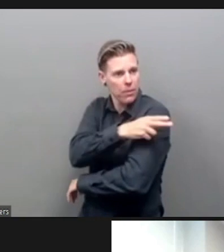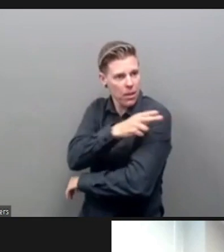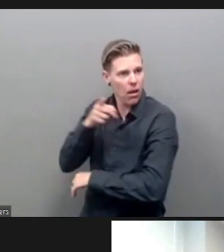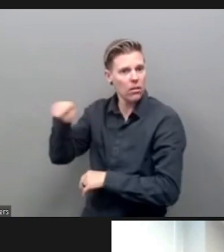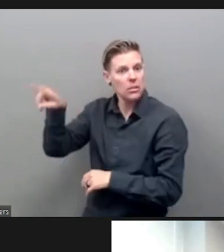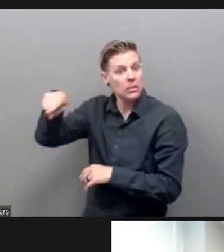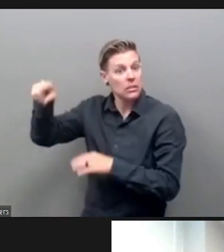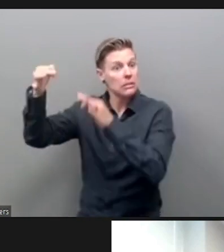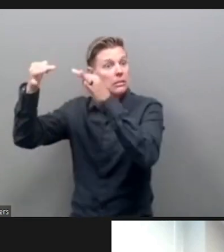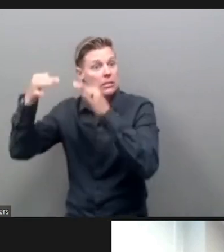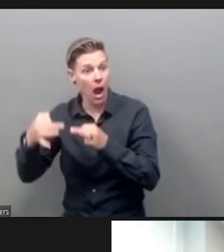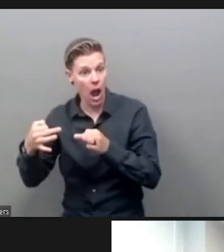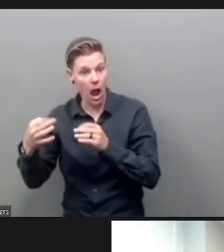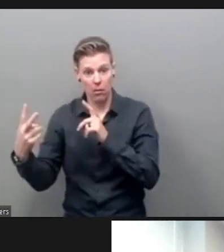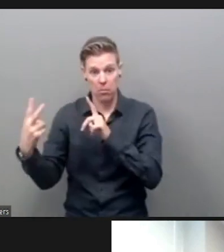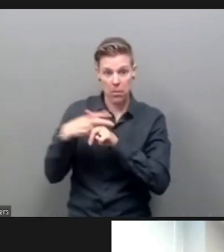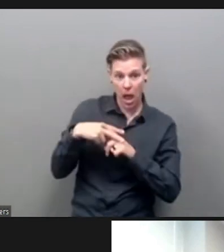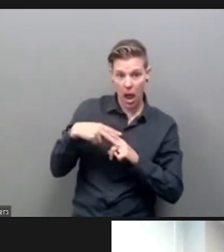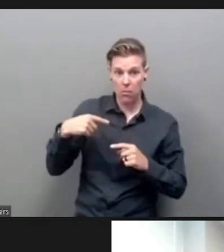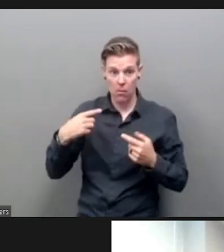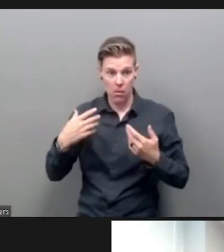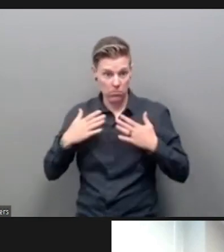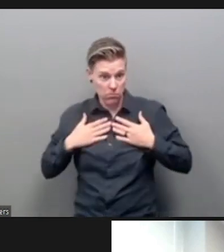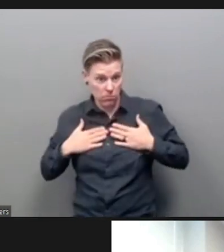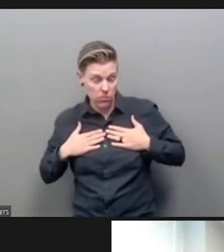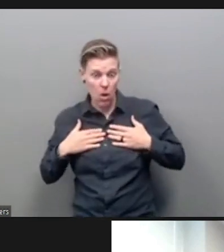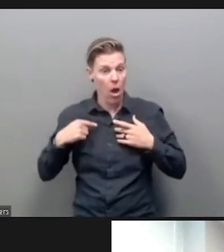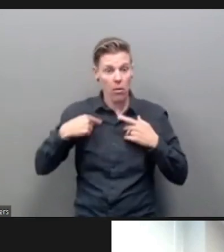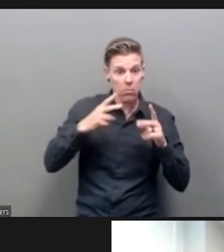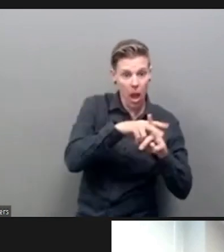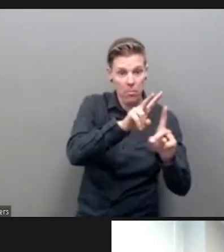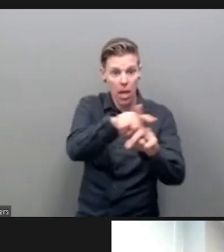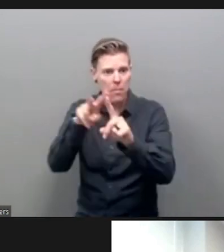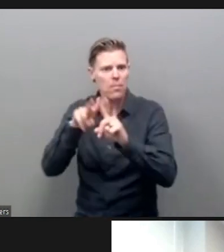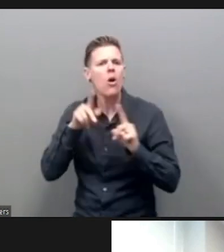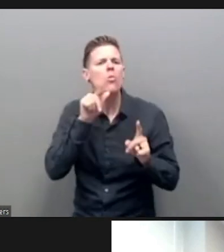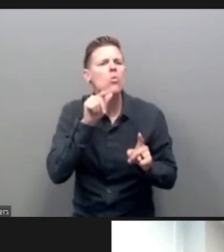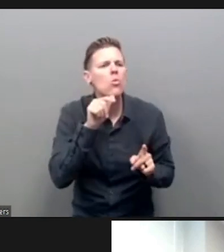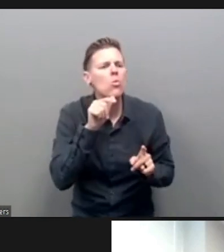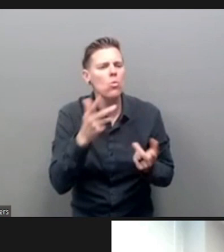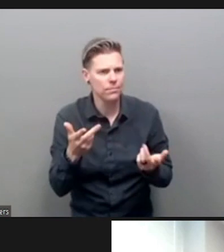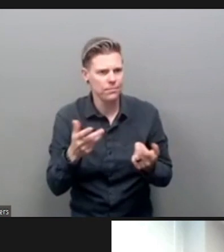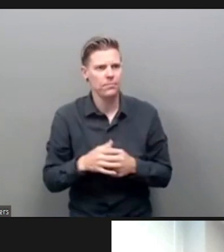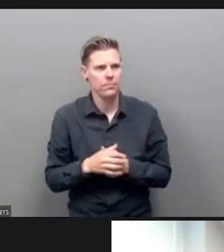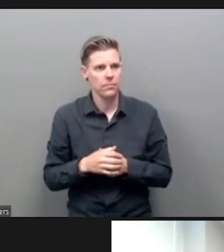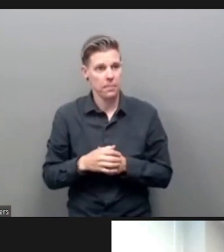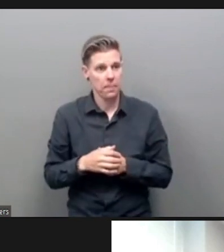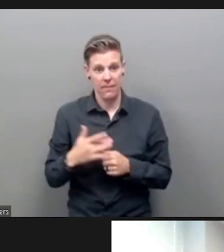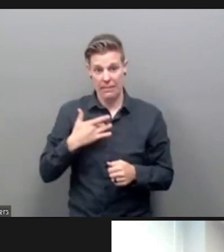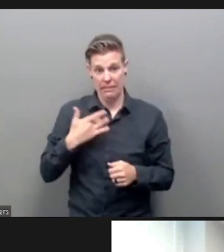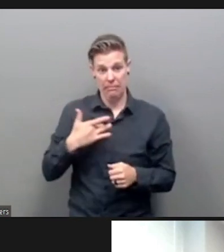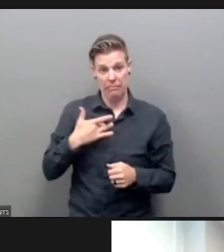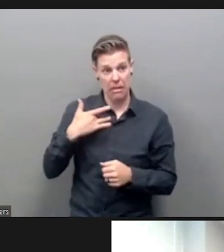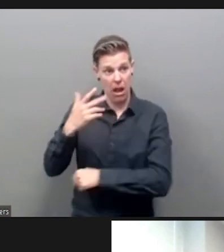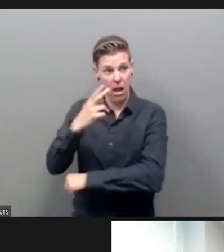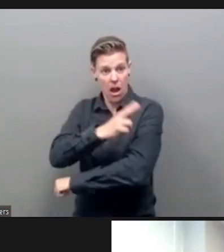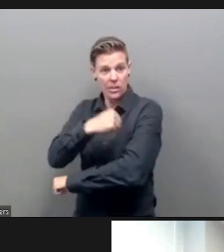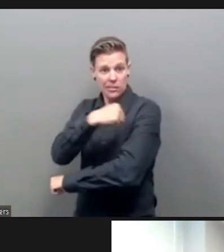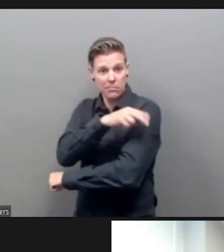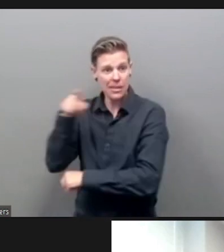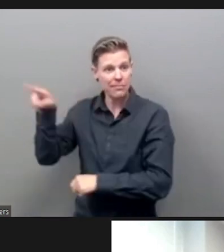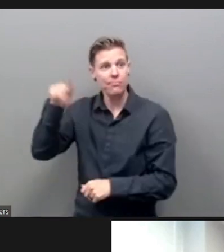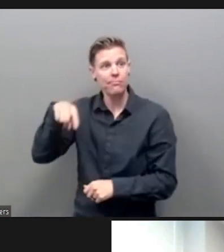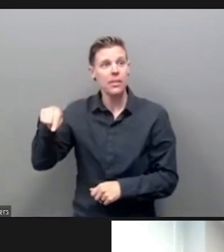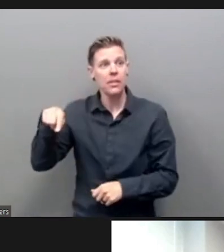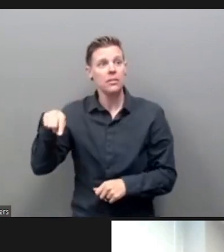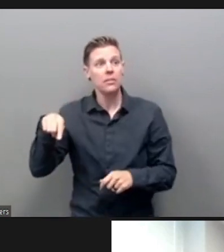But do you expect any hospital to essentially pivot towards this new, crisis standards of care